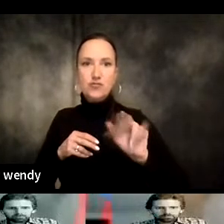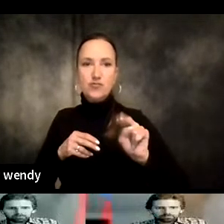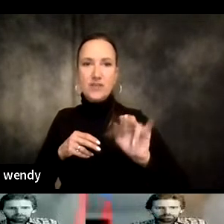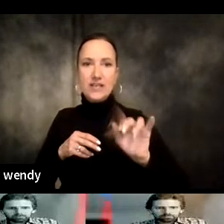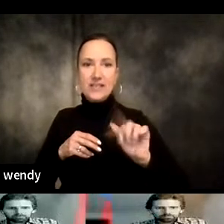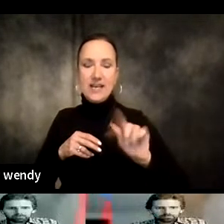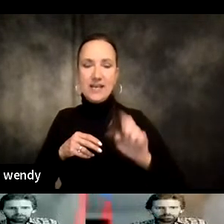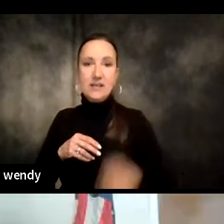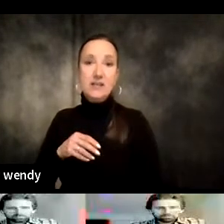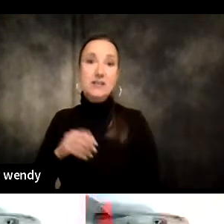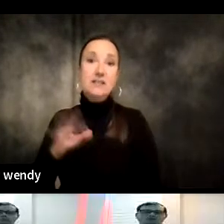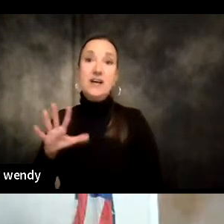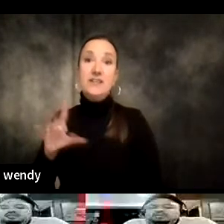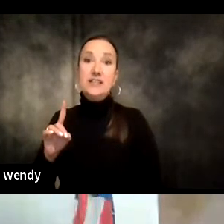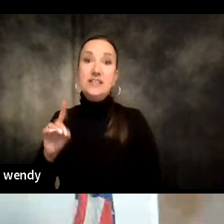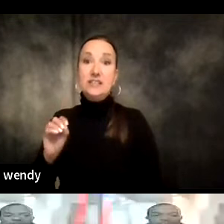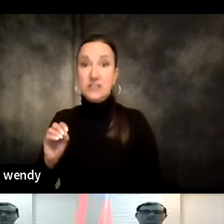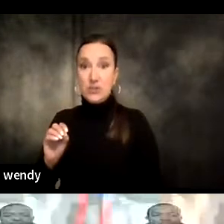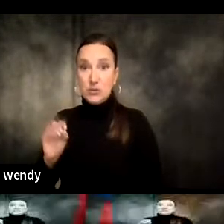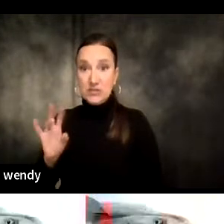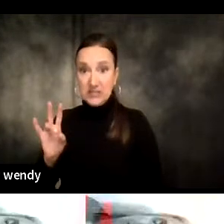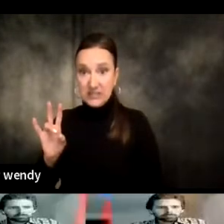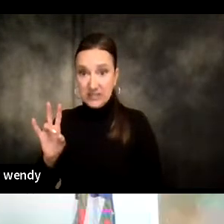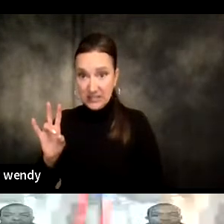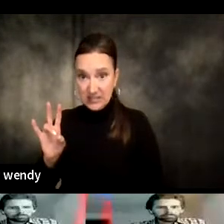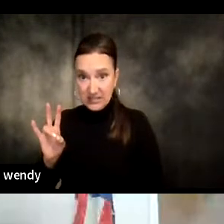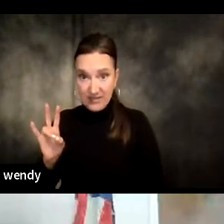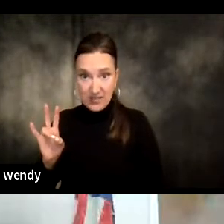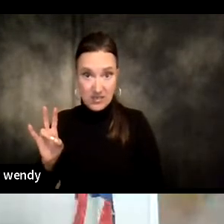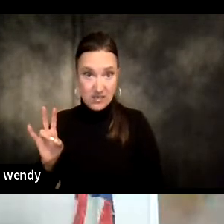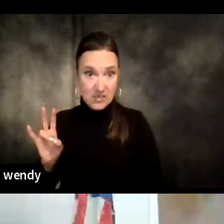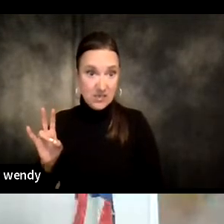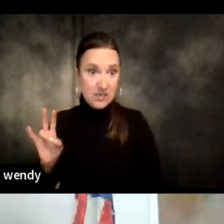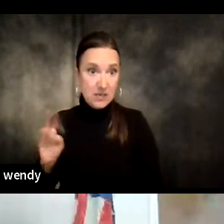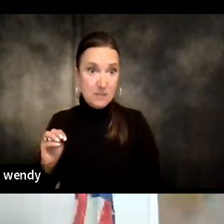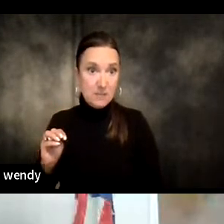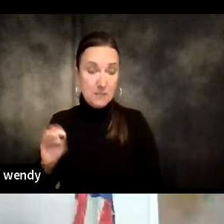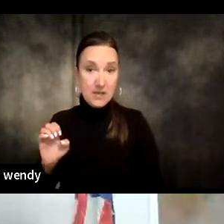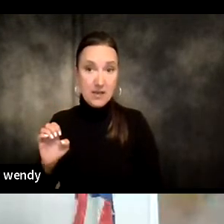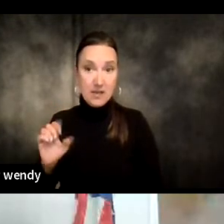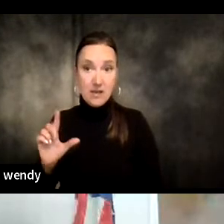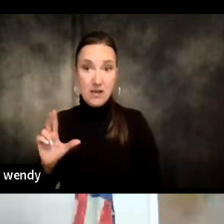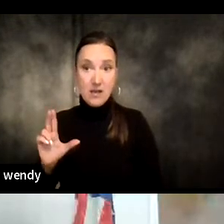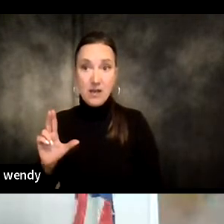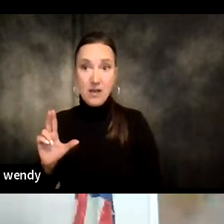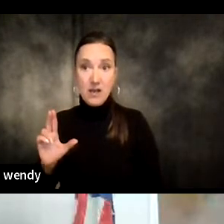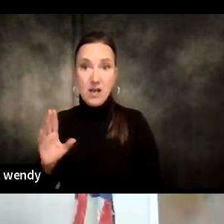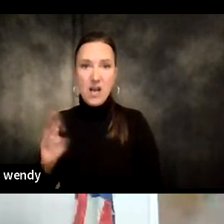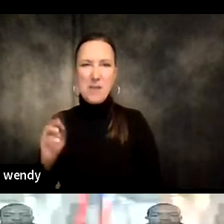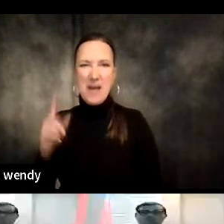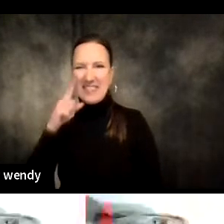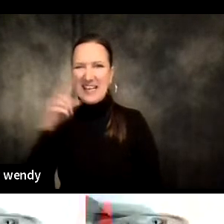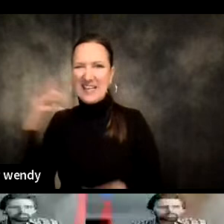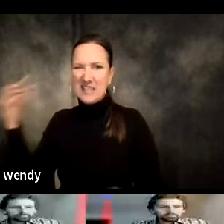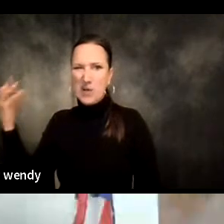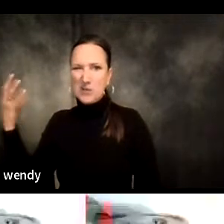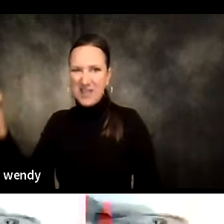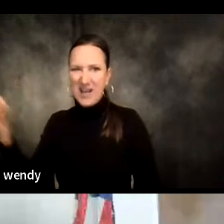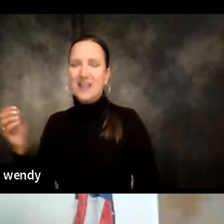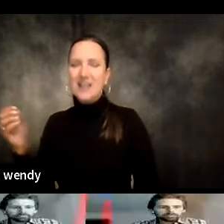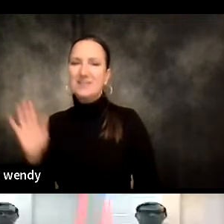5D07, any questions? McCollum, you might be away handling that issue he was mentioning